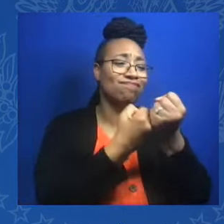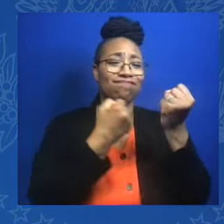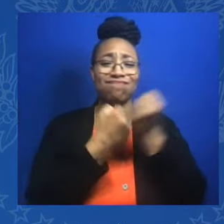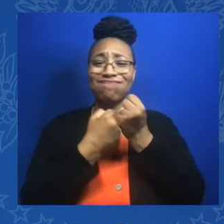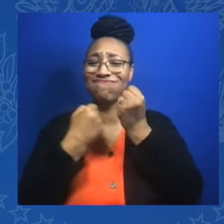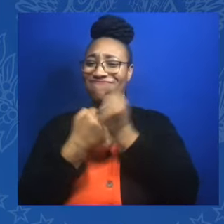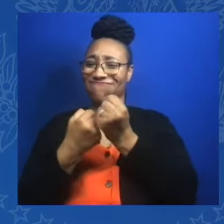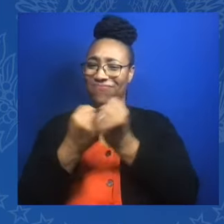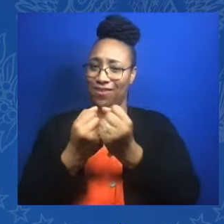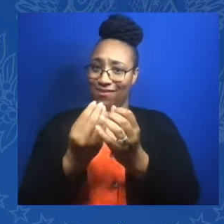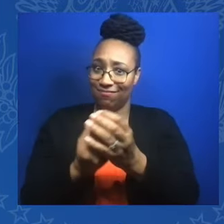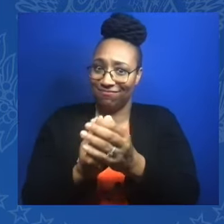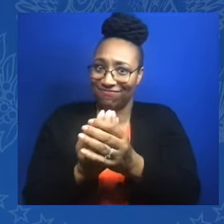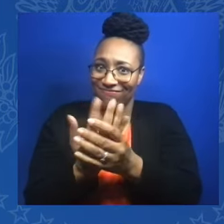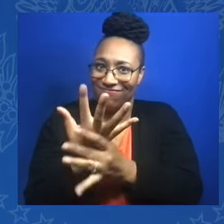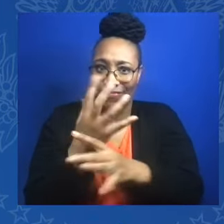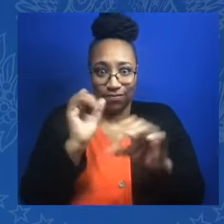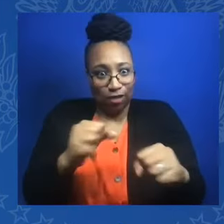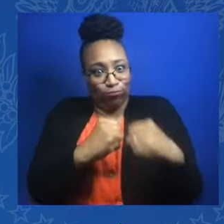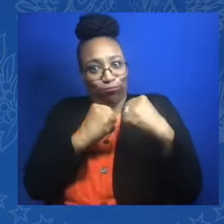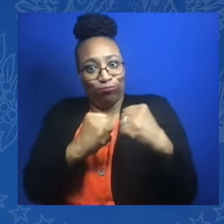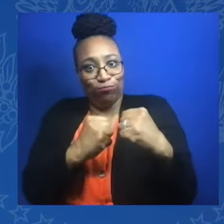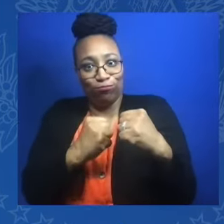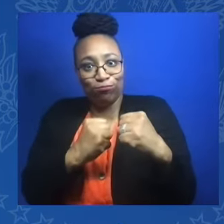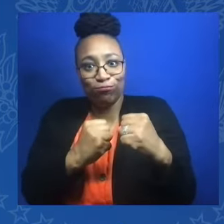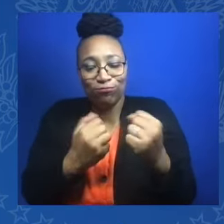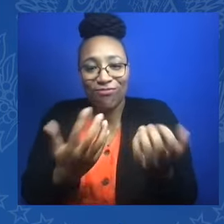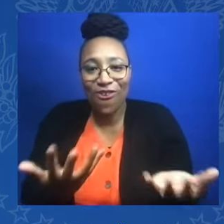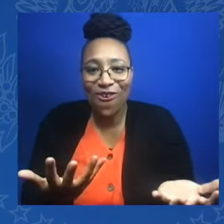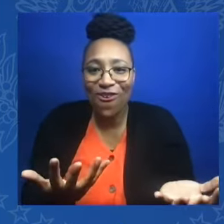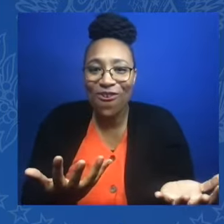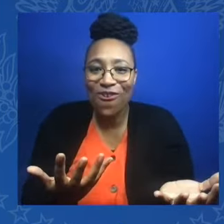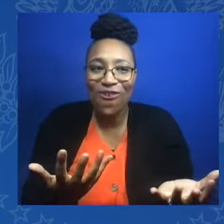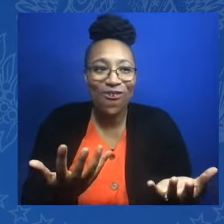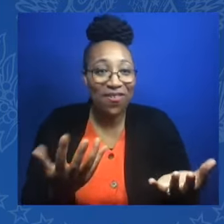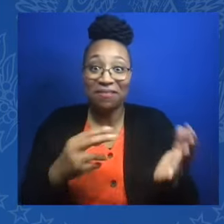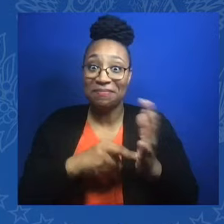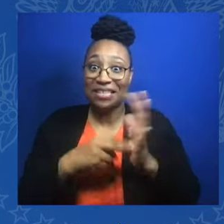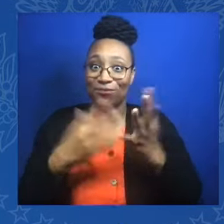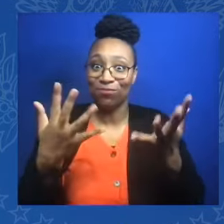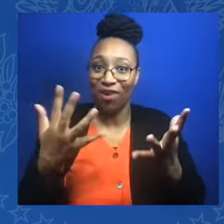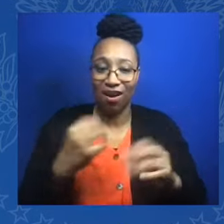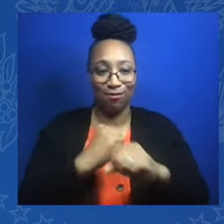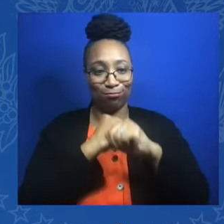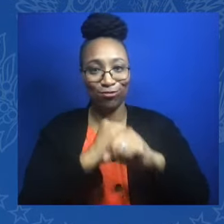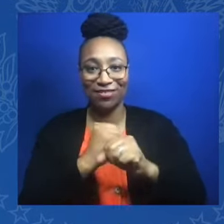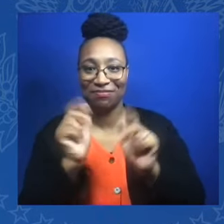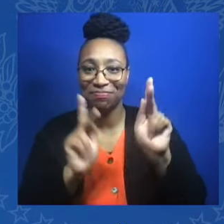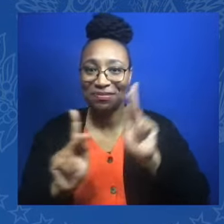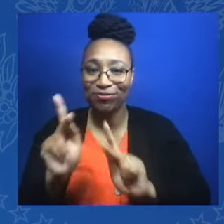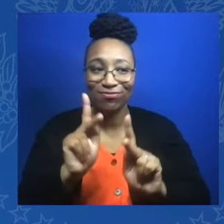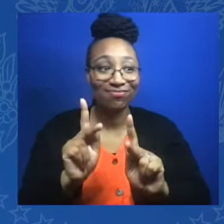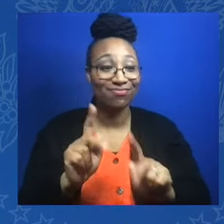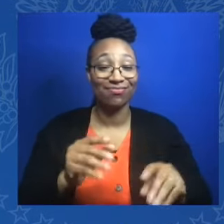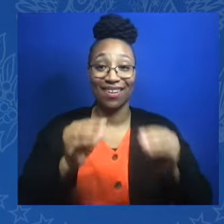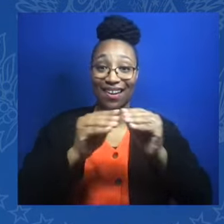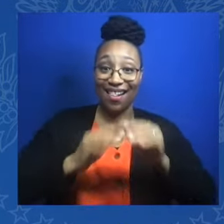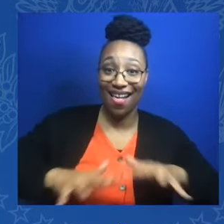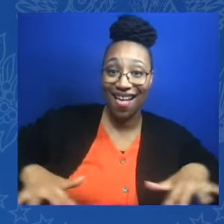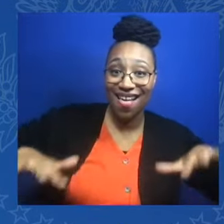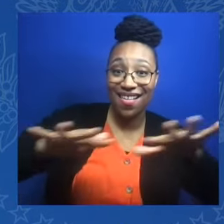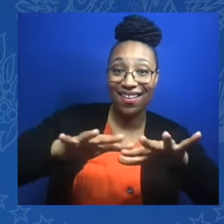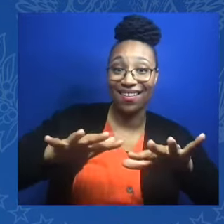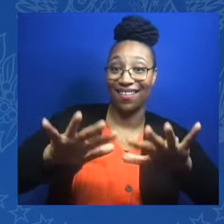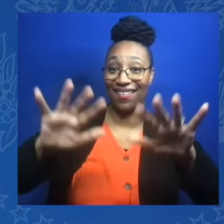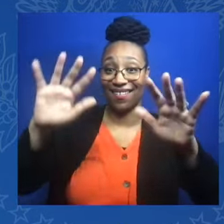territory. NORAD is the only bi-national military command in the world. NORAD is the